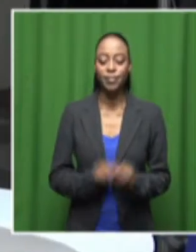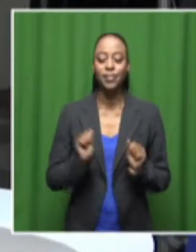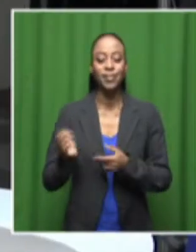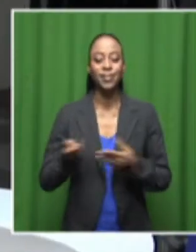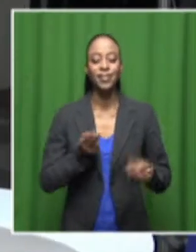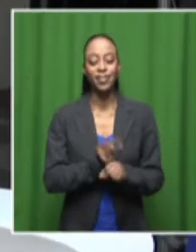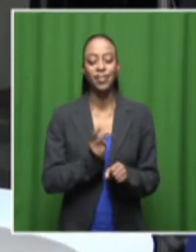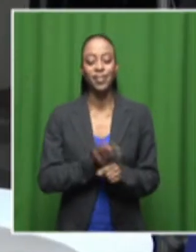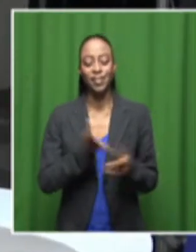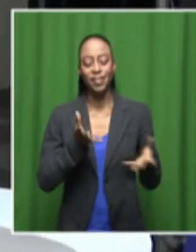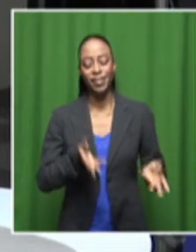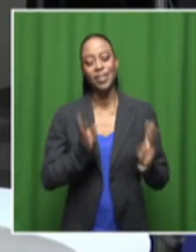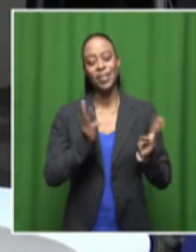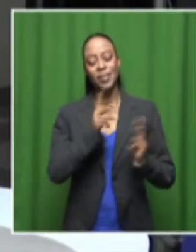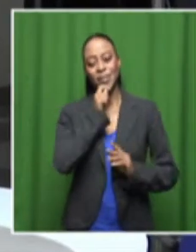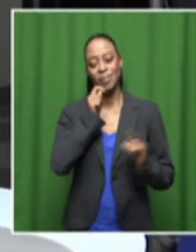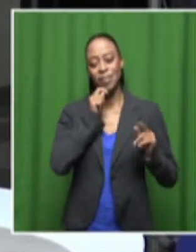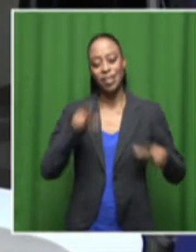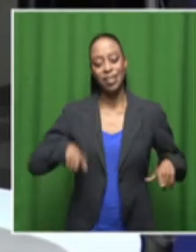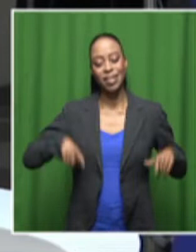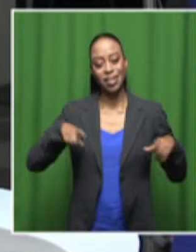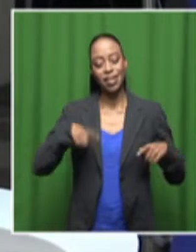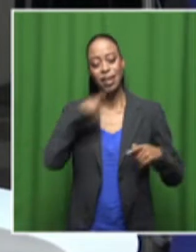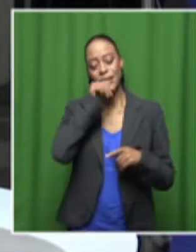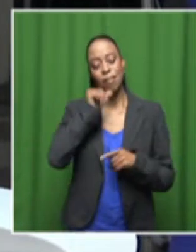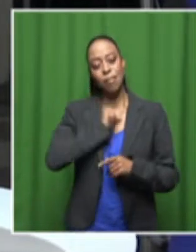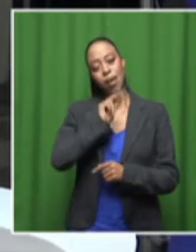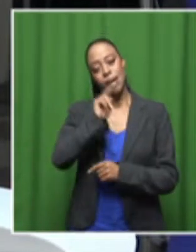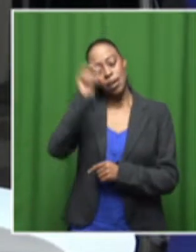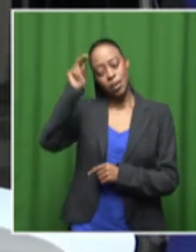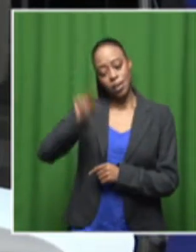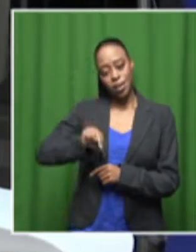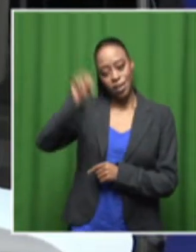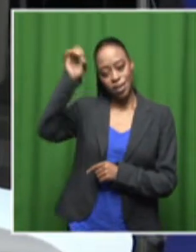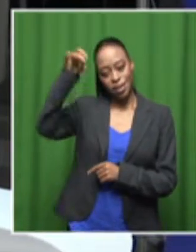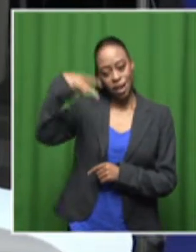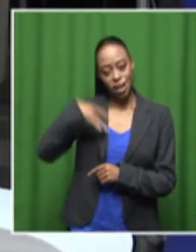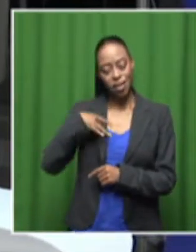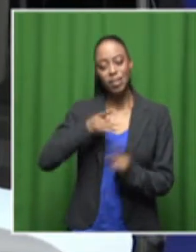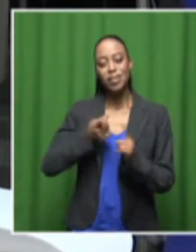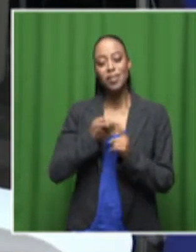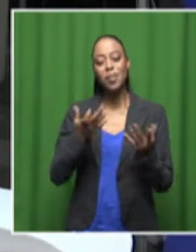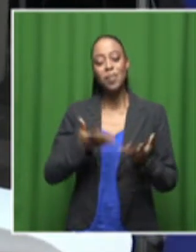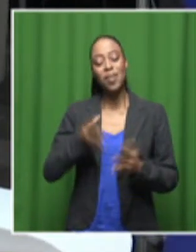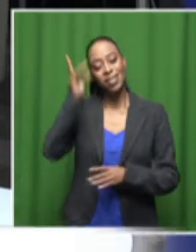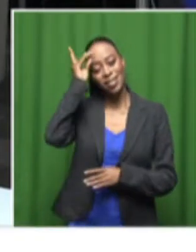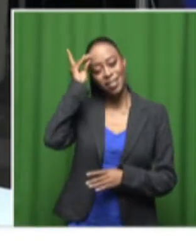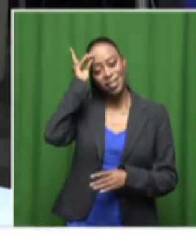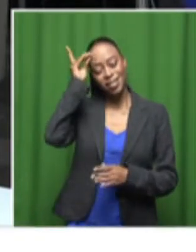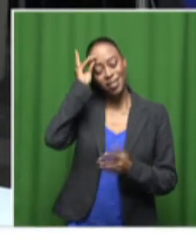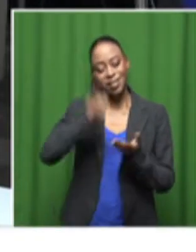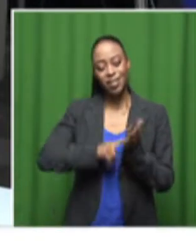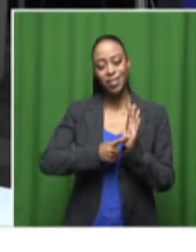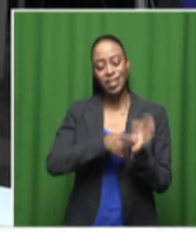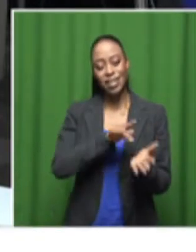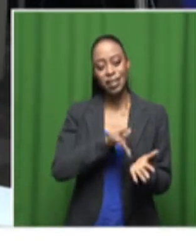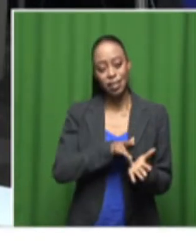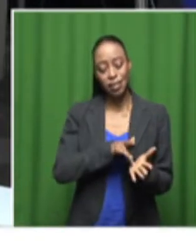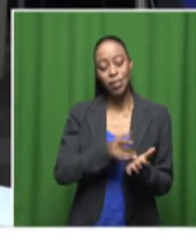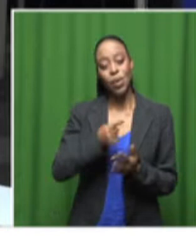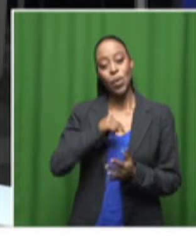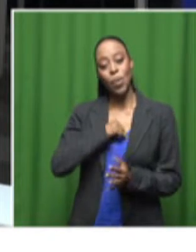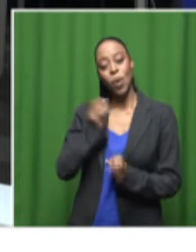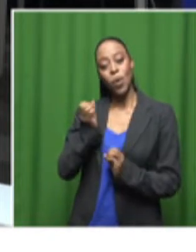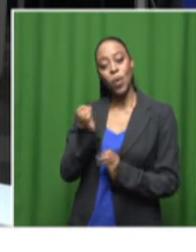Welcome back. You're still watching Morning Live. My name is Naledi Moleo, coming to you live from the Durban Exhibition Center, where we